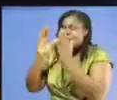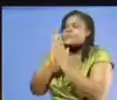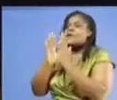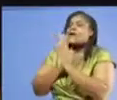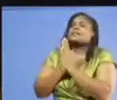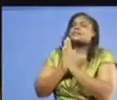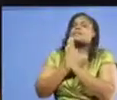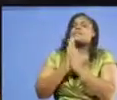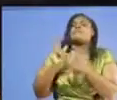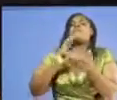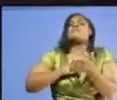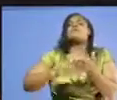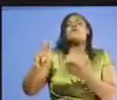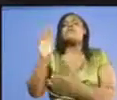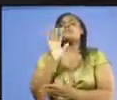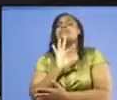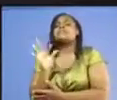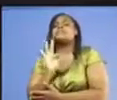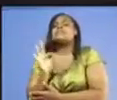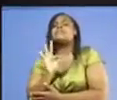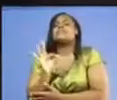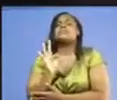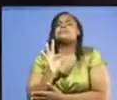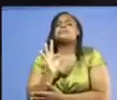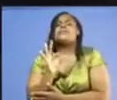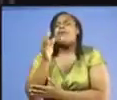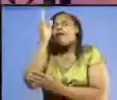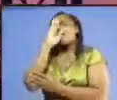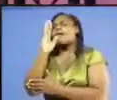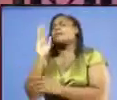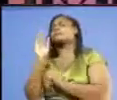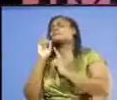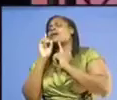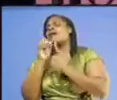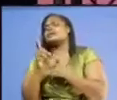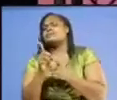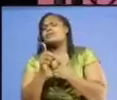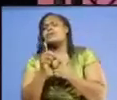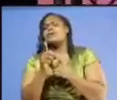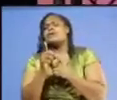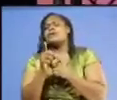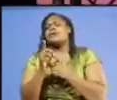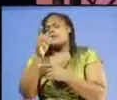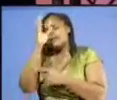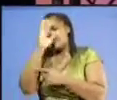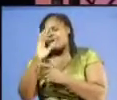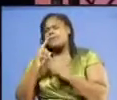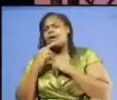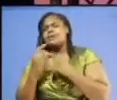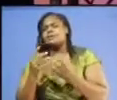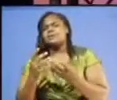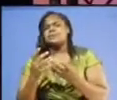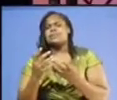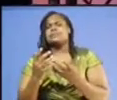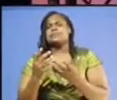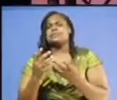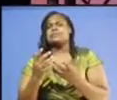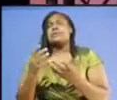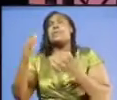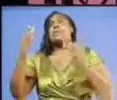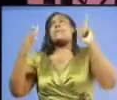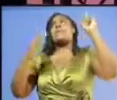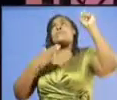But in verse 9, God answered, Paul said, he answered me by saying, my